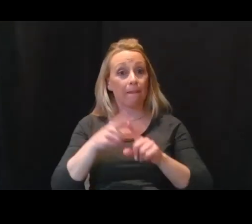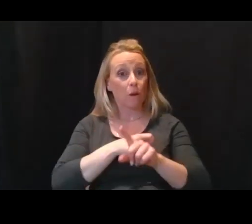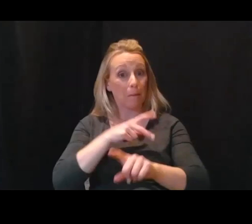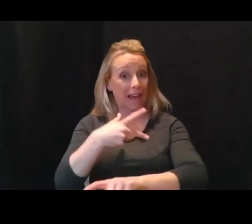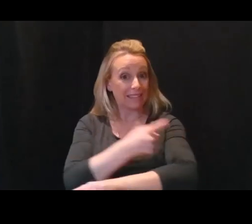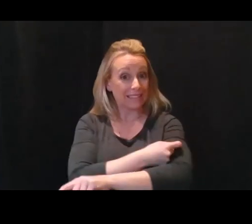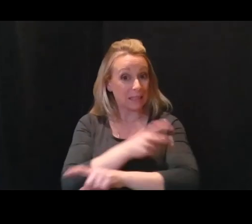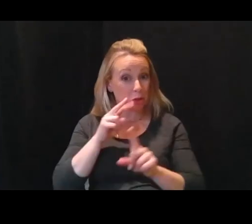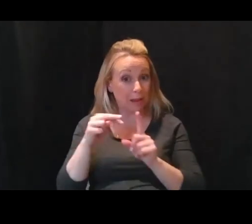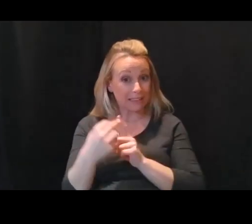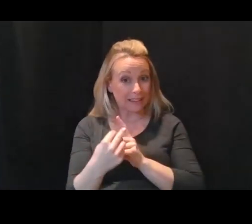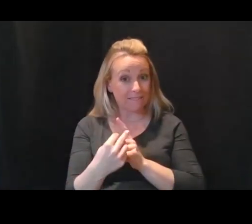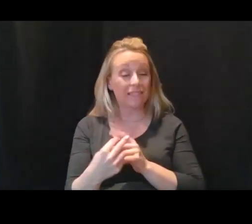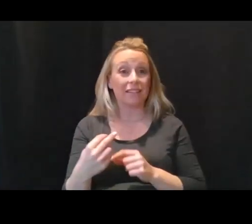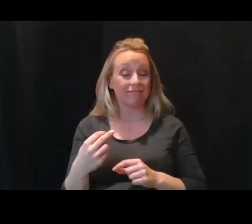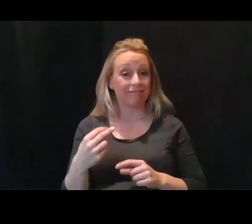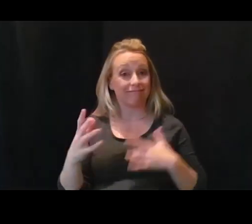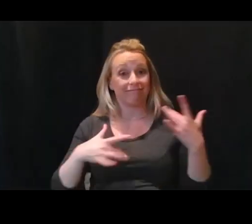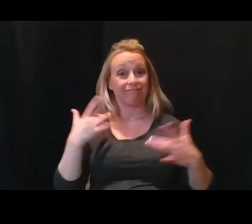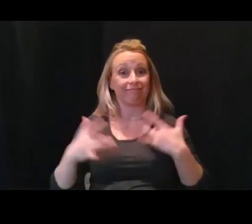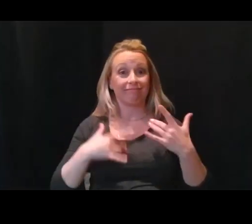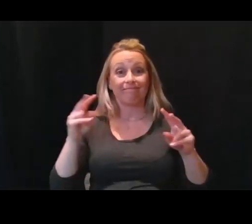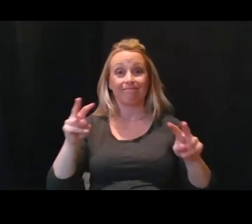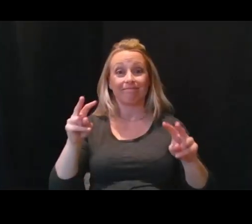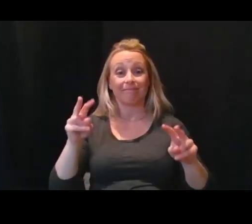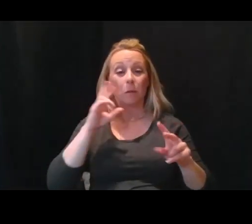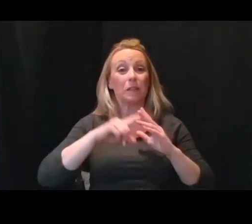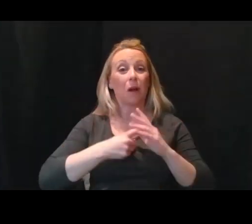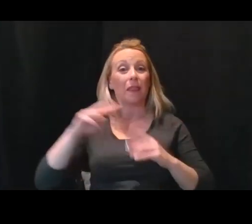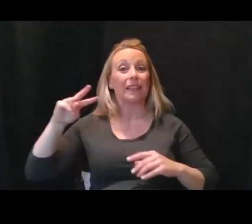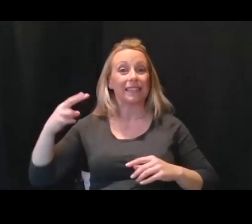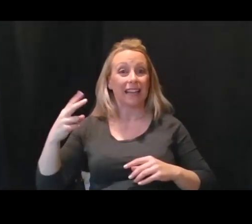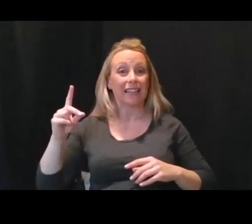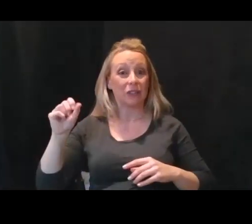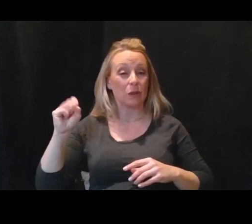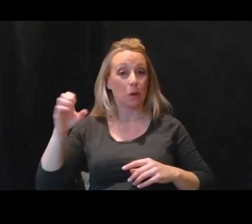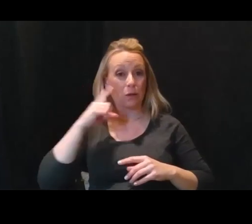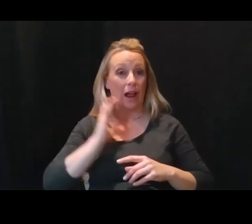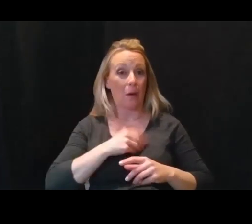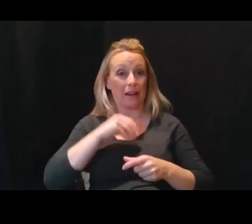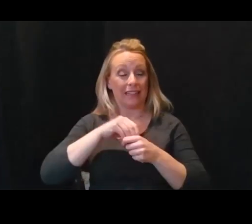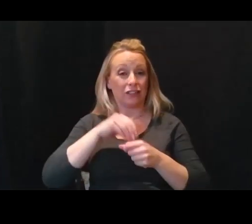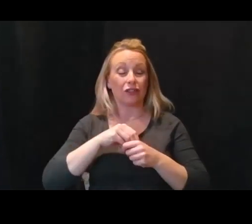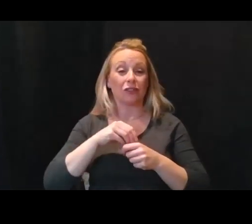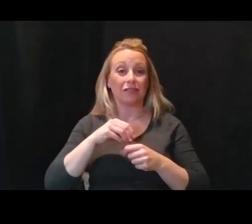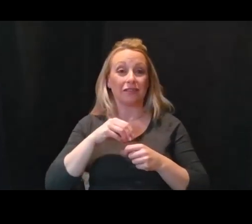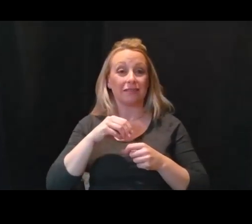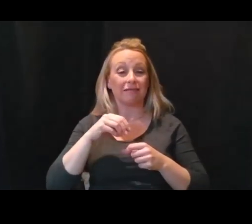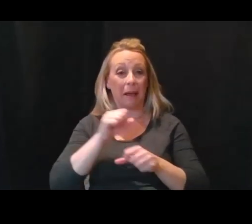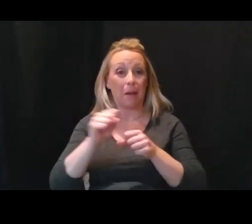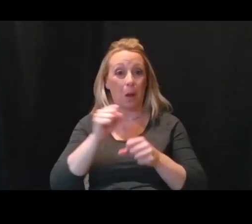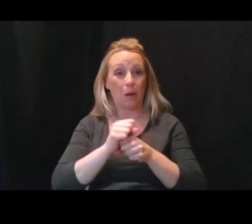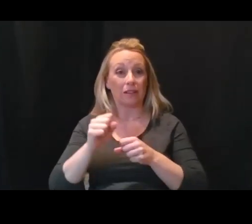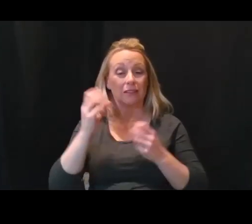perspective, we are pretty excited. We will start the 2nd dose for our employees here at CHC, frontline healthcare